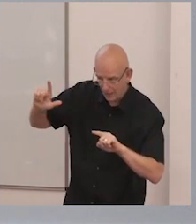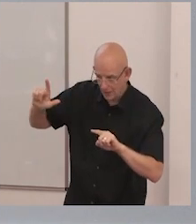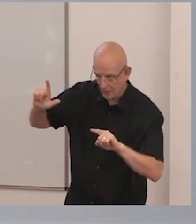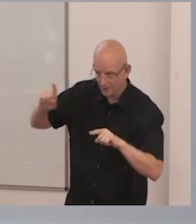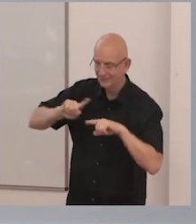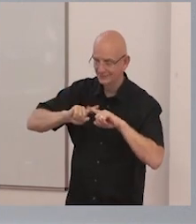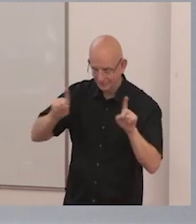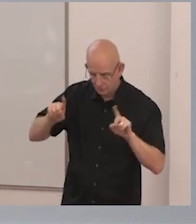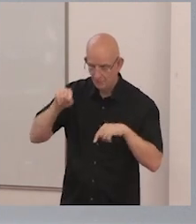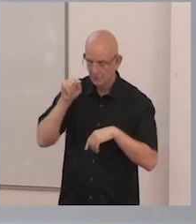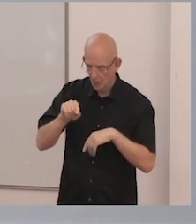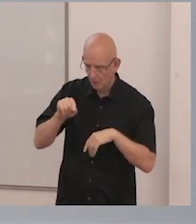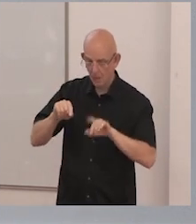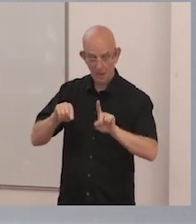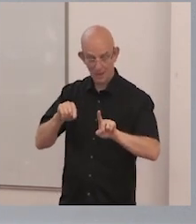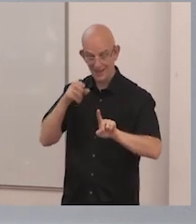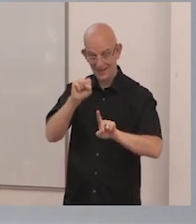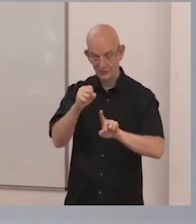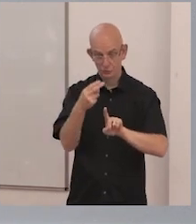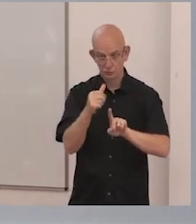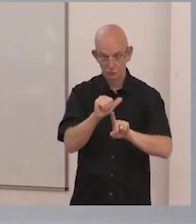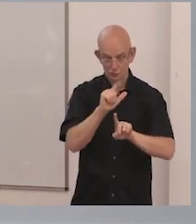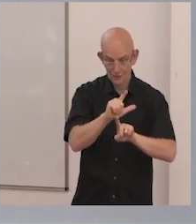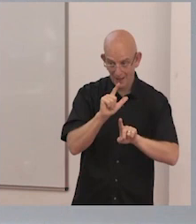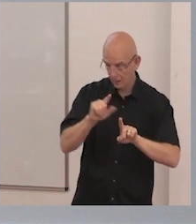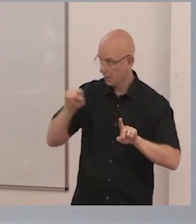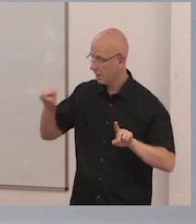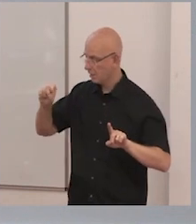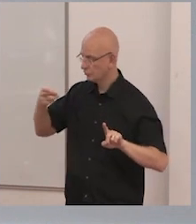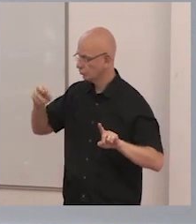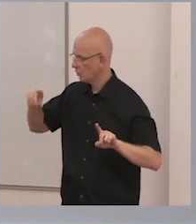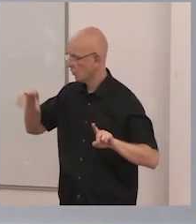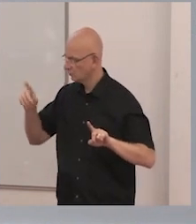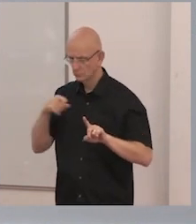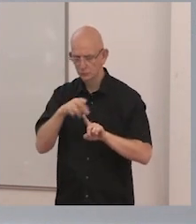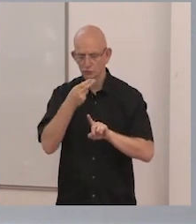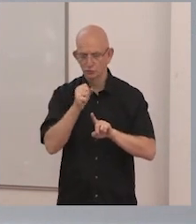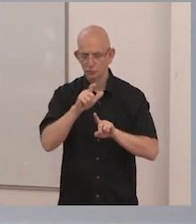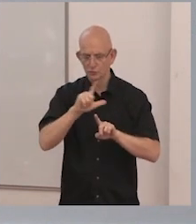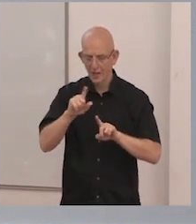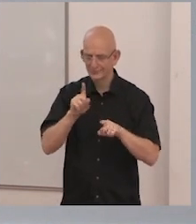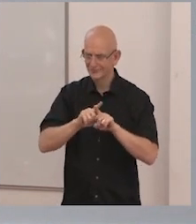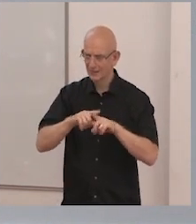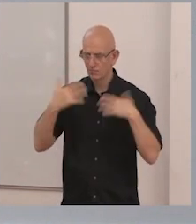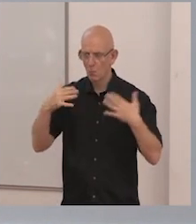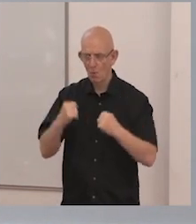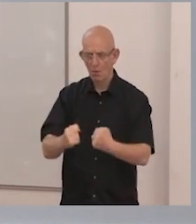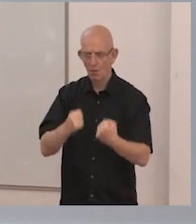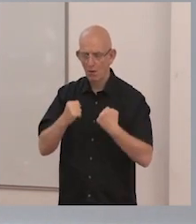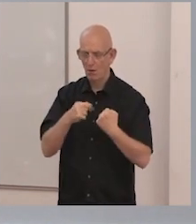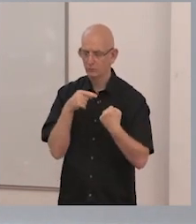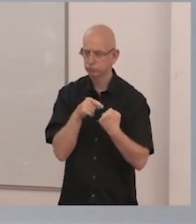stronger and it's much more positive than should. Should do something is